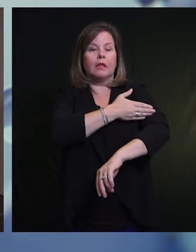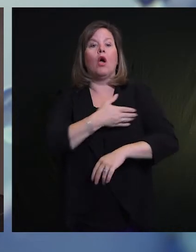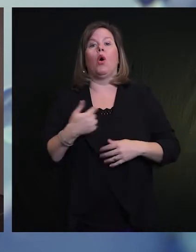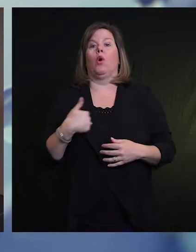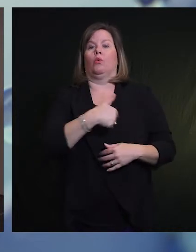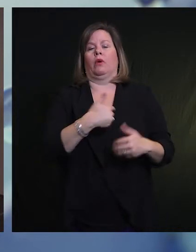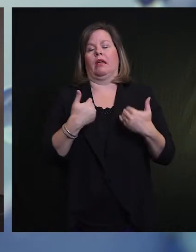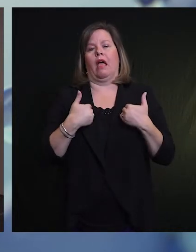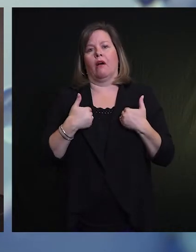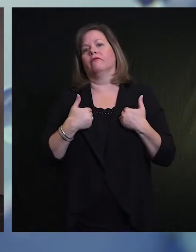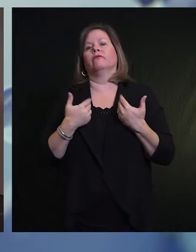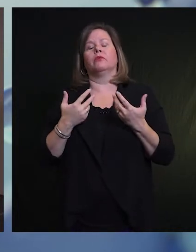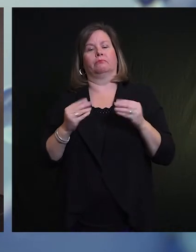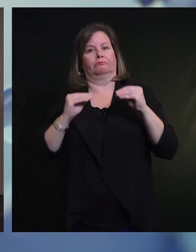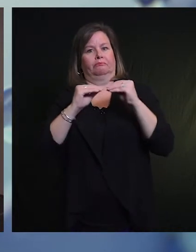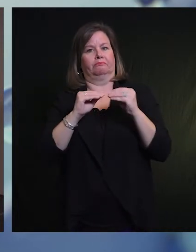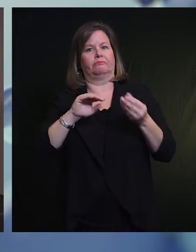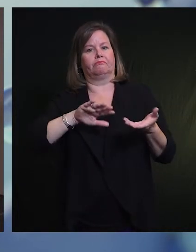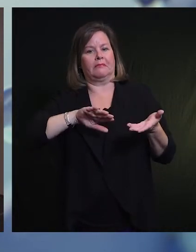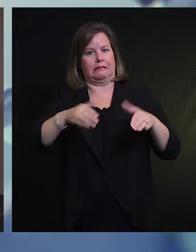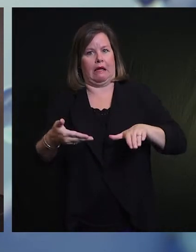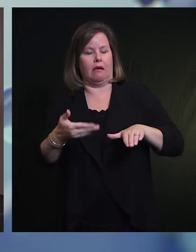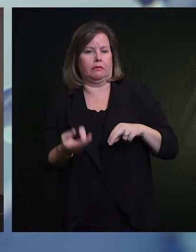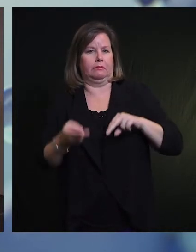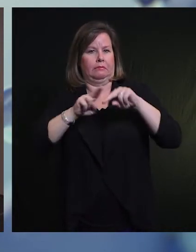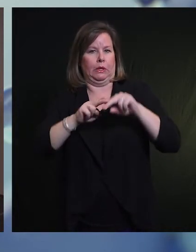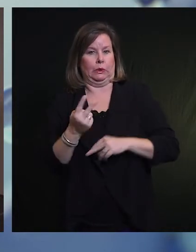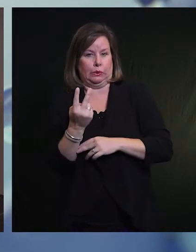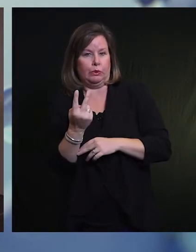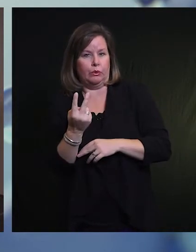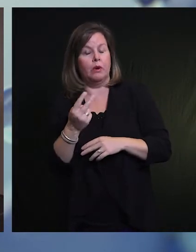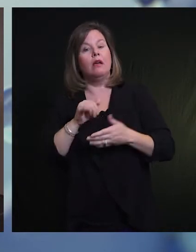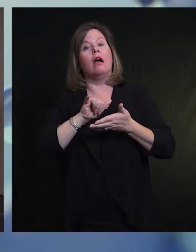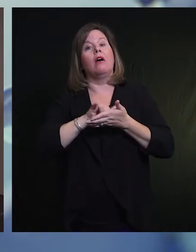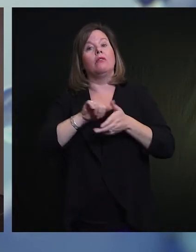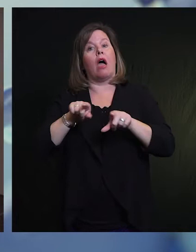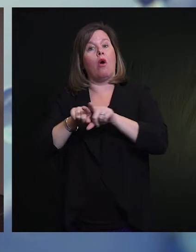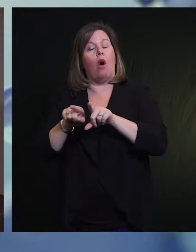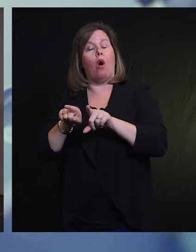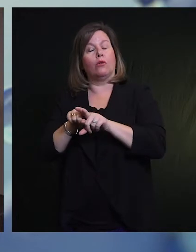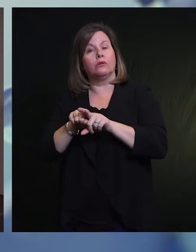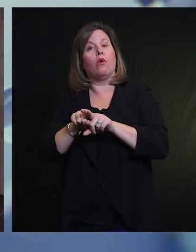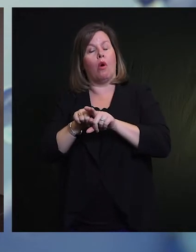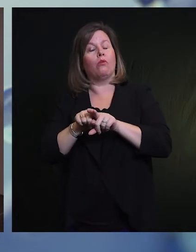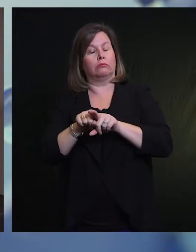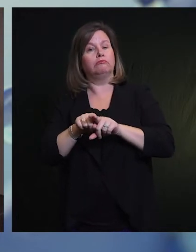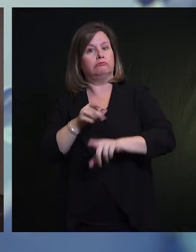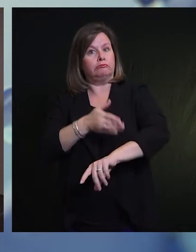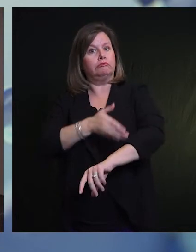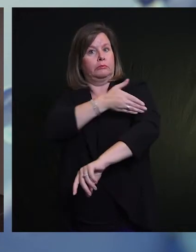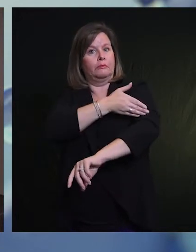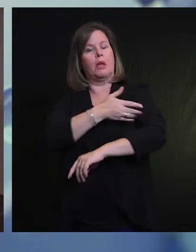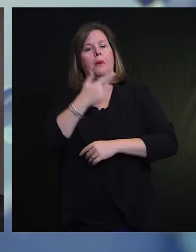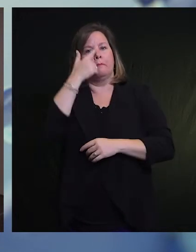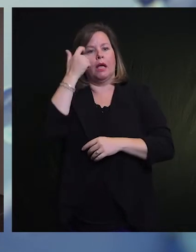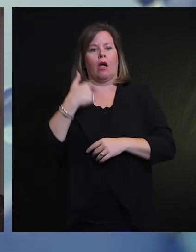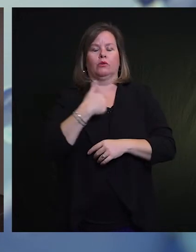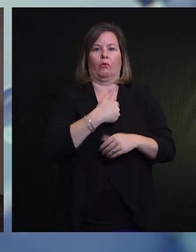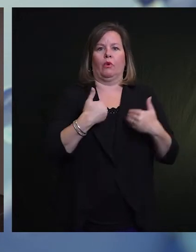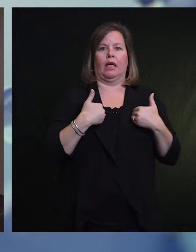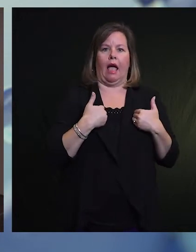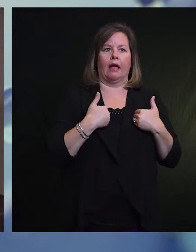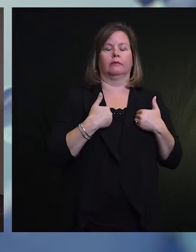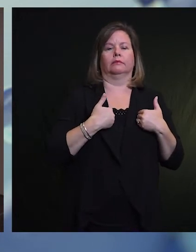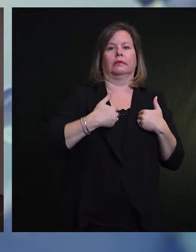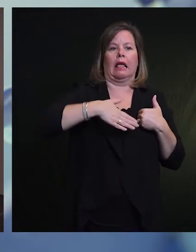we've had 2 deaths reported, which is encouraging to me because that suggests that we're coming off the death wave that has followed the case wave